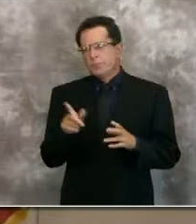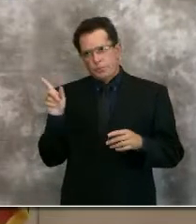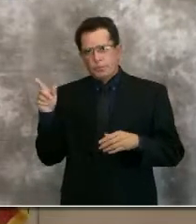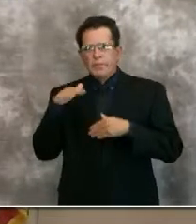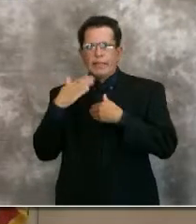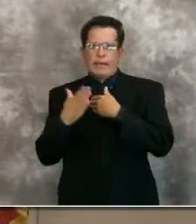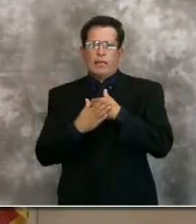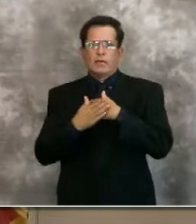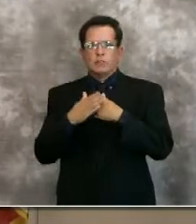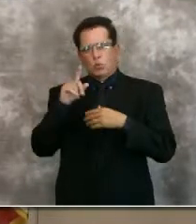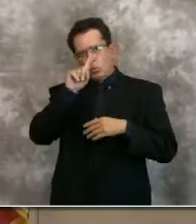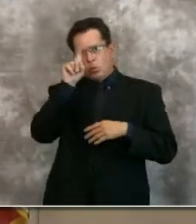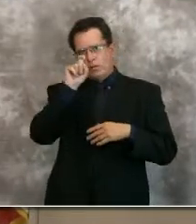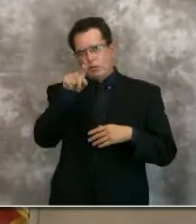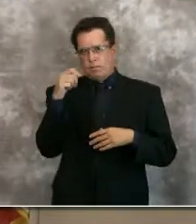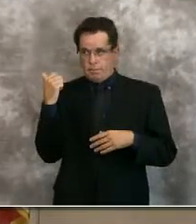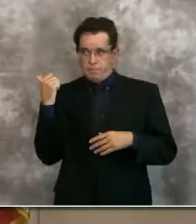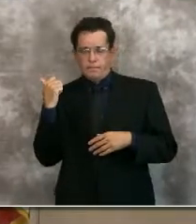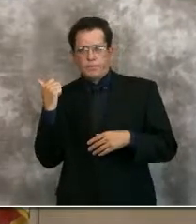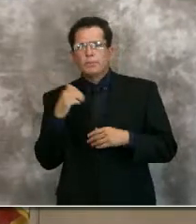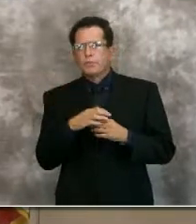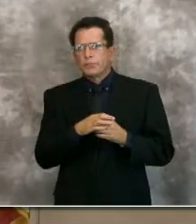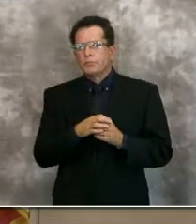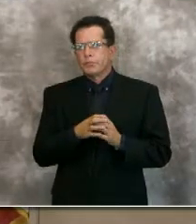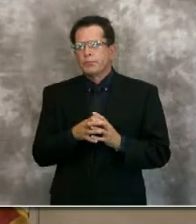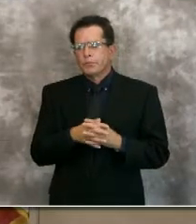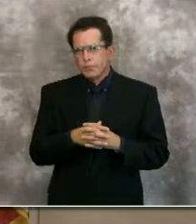Okay, we have one final call-in question.